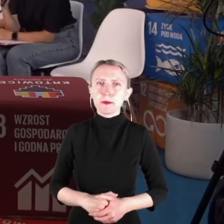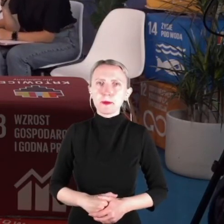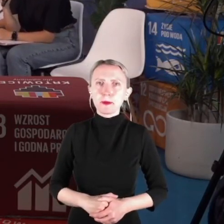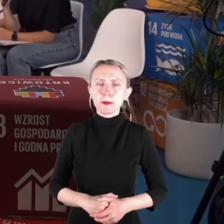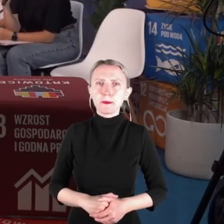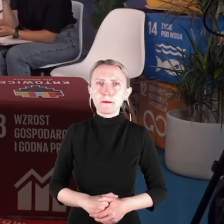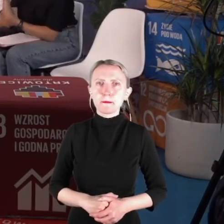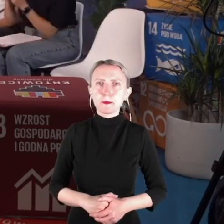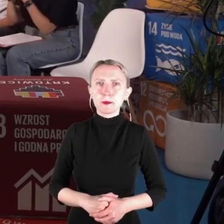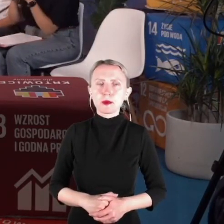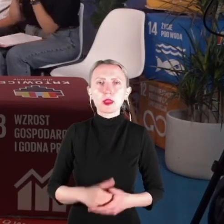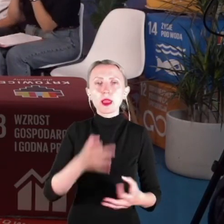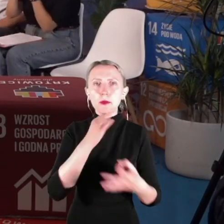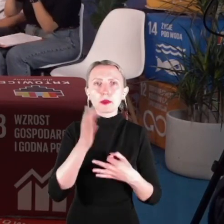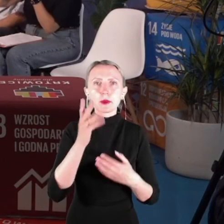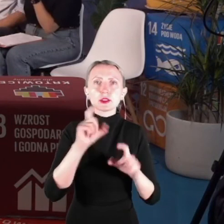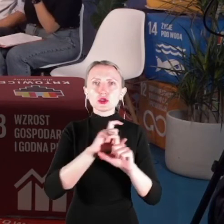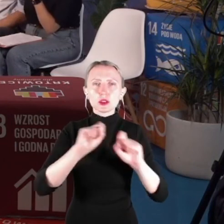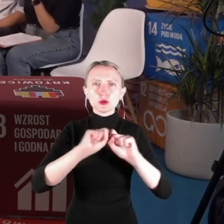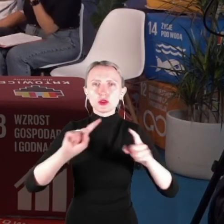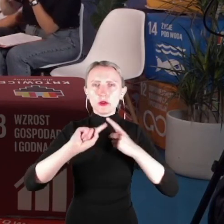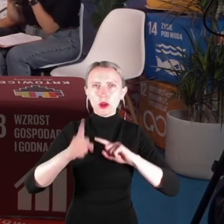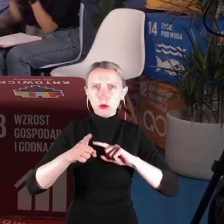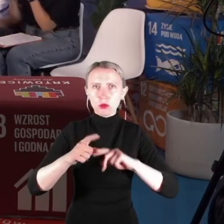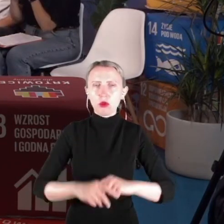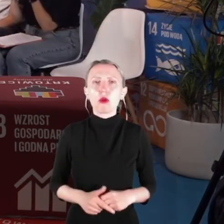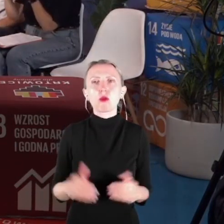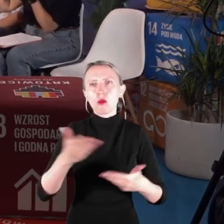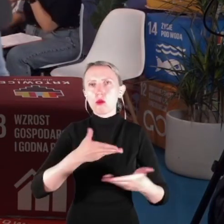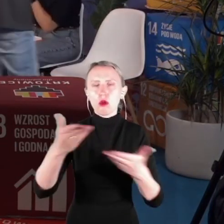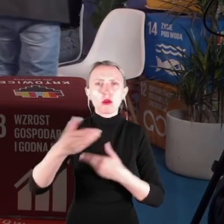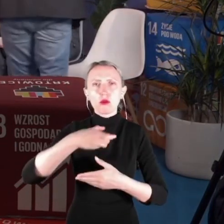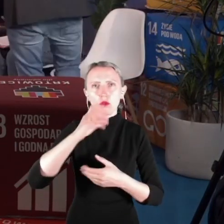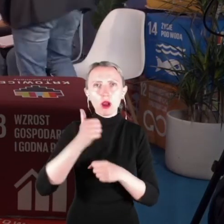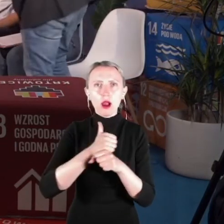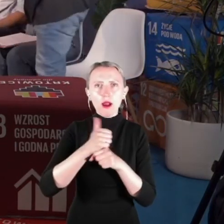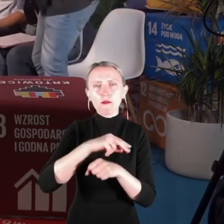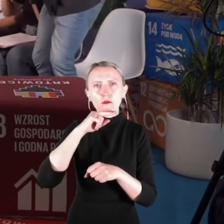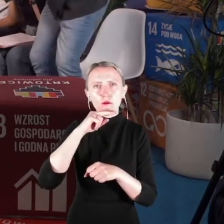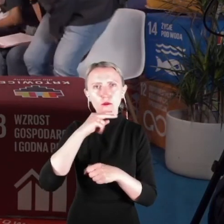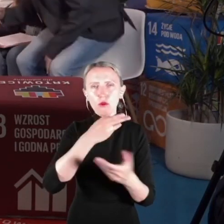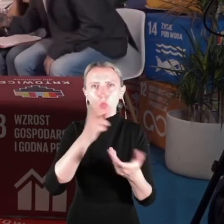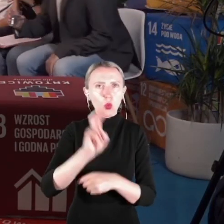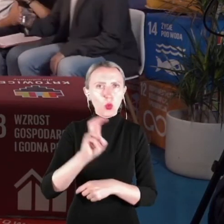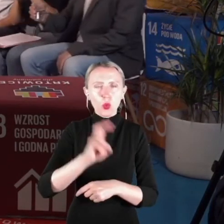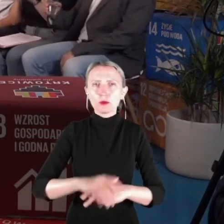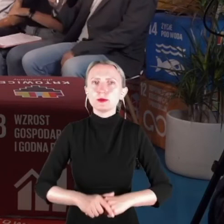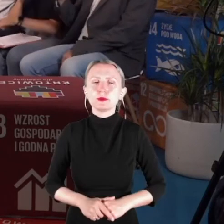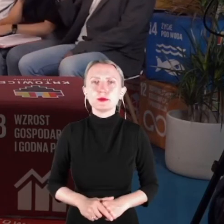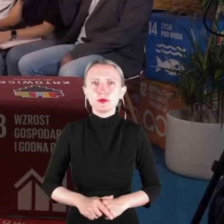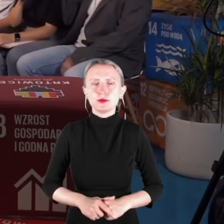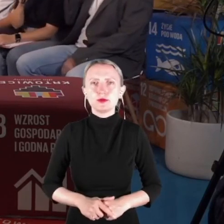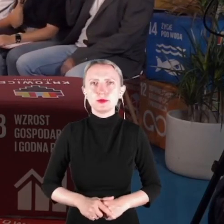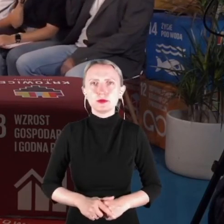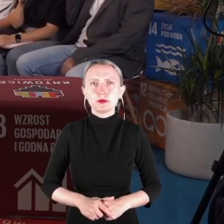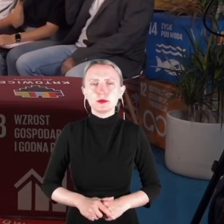break. So now please enjoy the coffee, water, juices and anything you can find in that corner, and we will